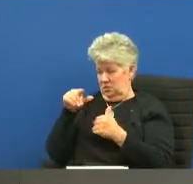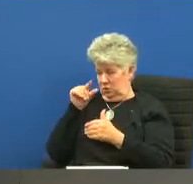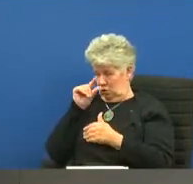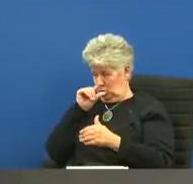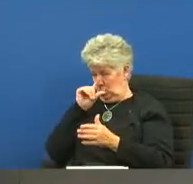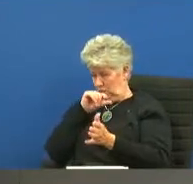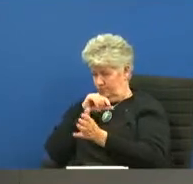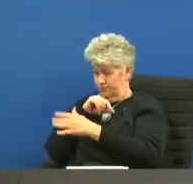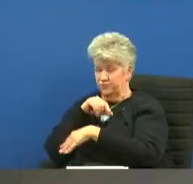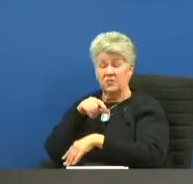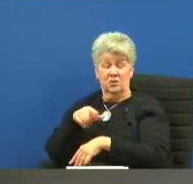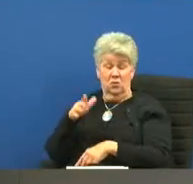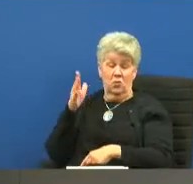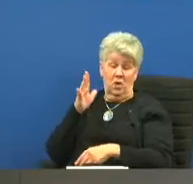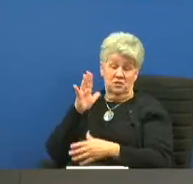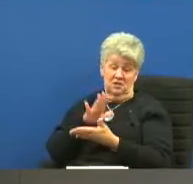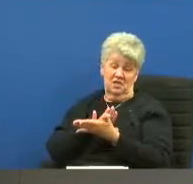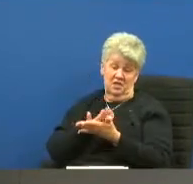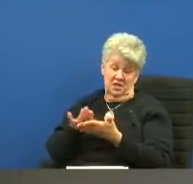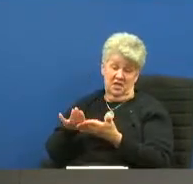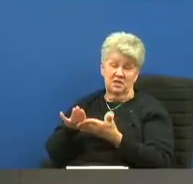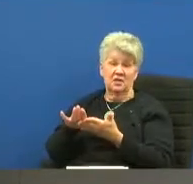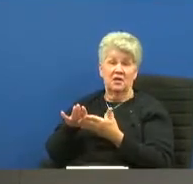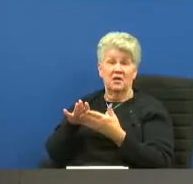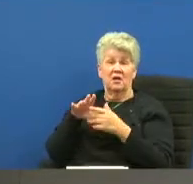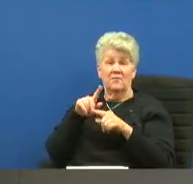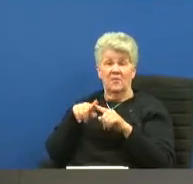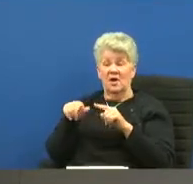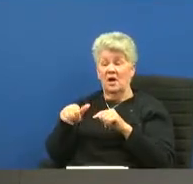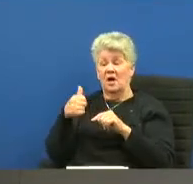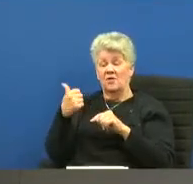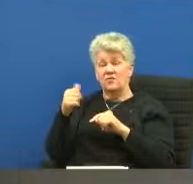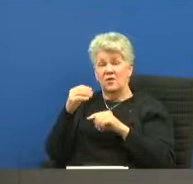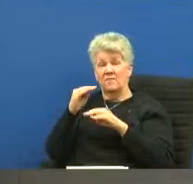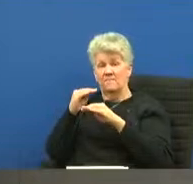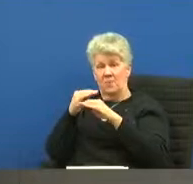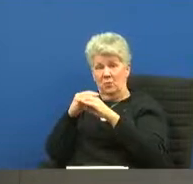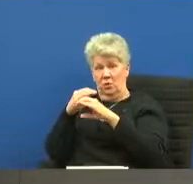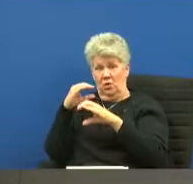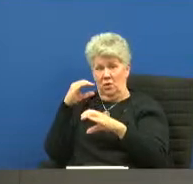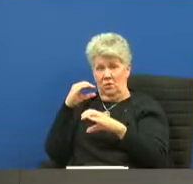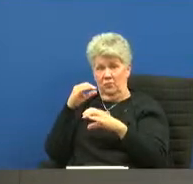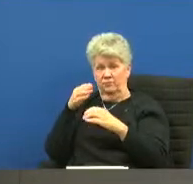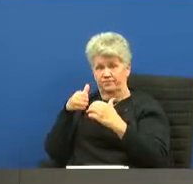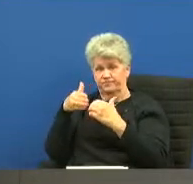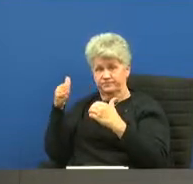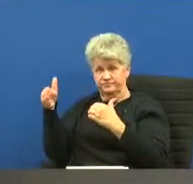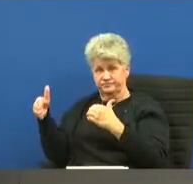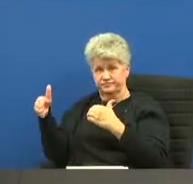cleaned. But there are other mobile homes right next door.